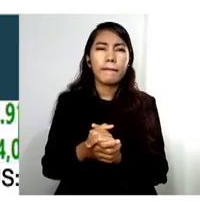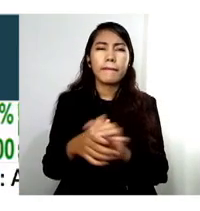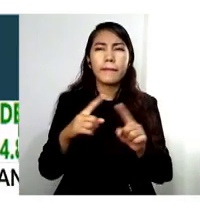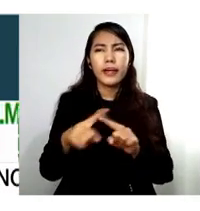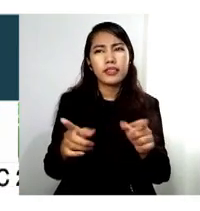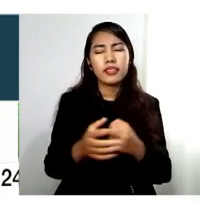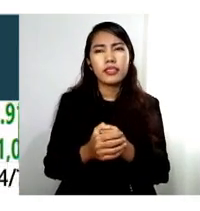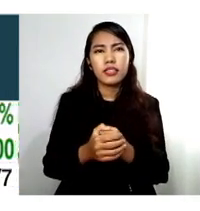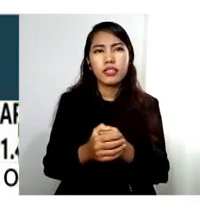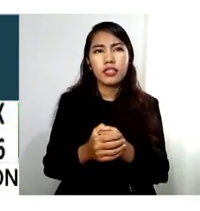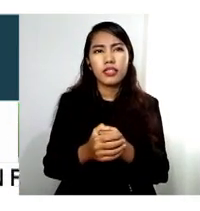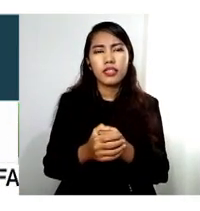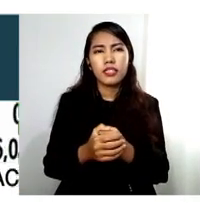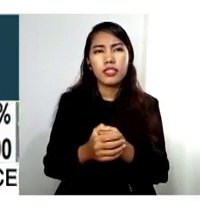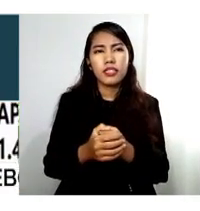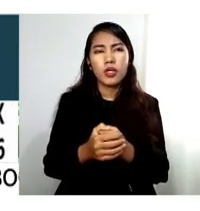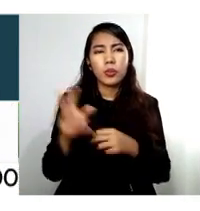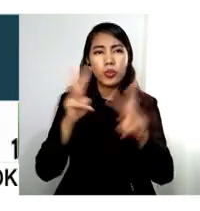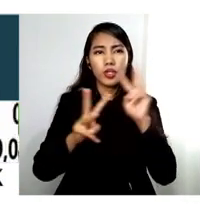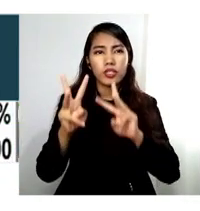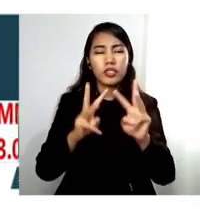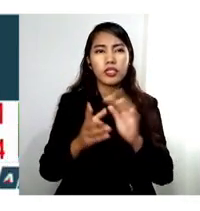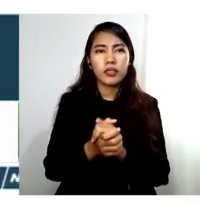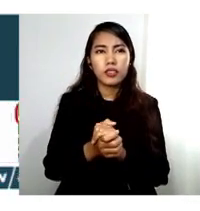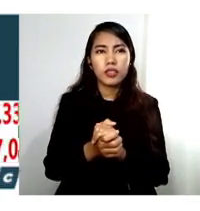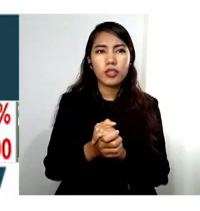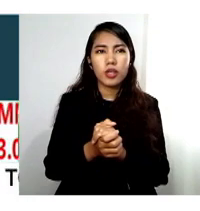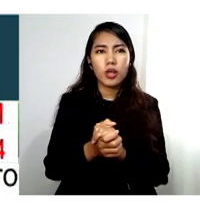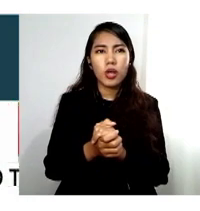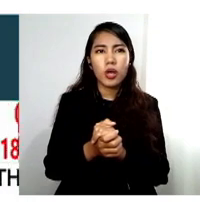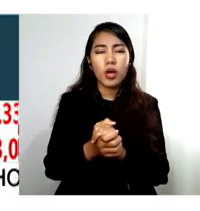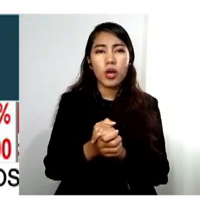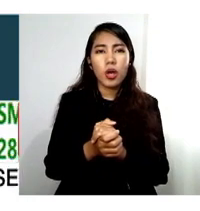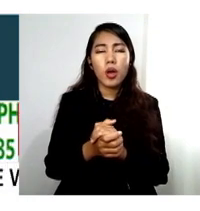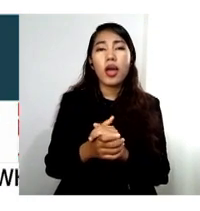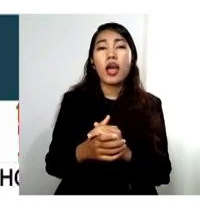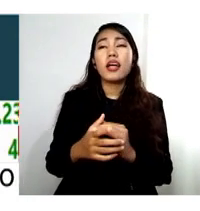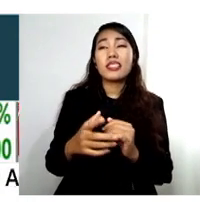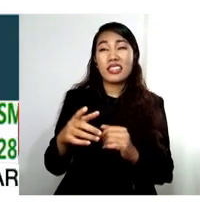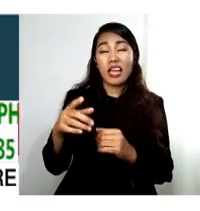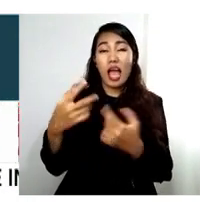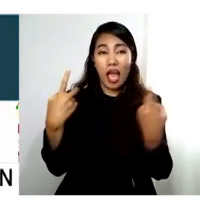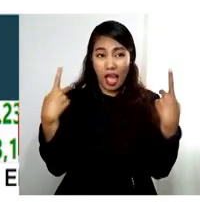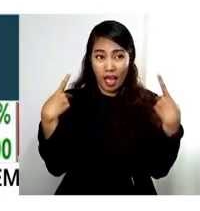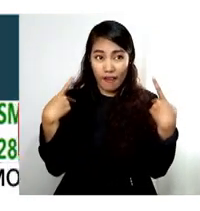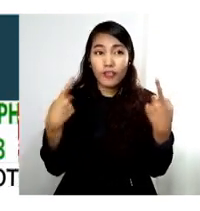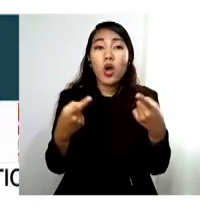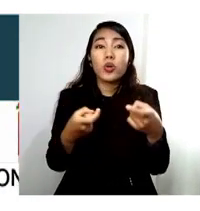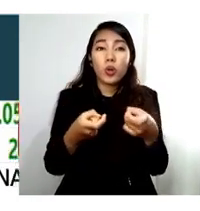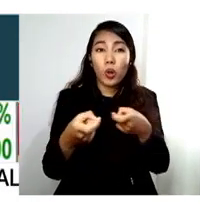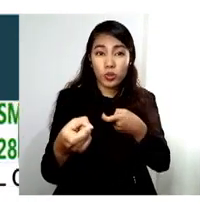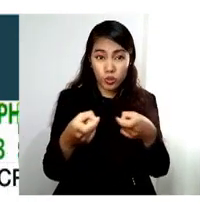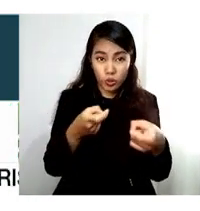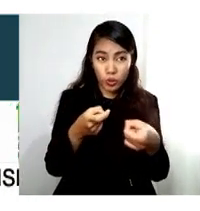someone is telling us what is inauthentic and what is not, and therefore has That's that the power? Concern. Go ahead. That's the